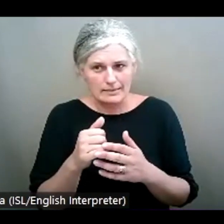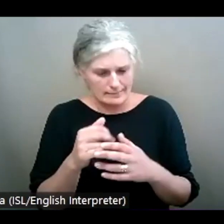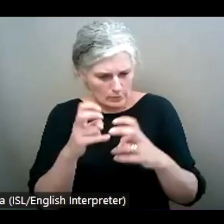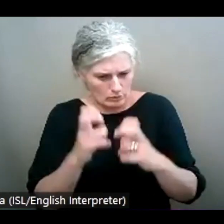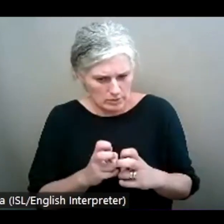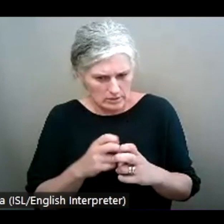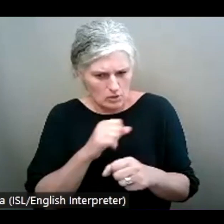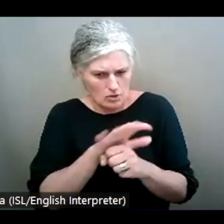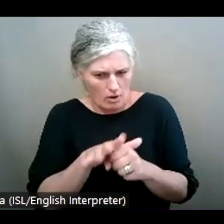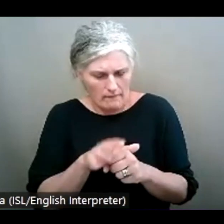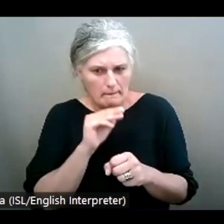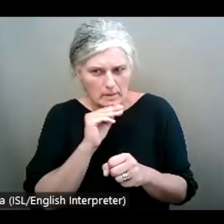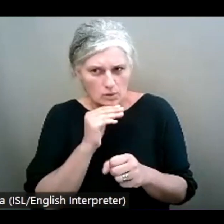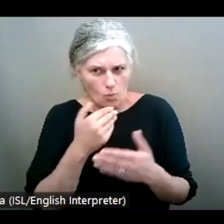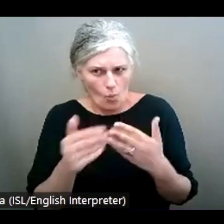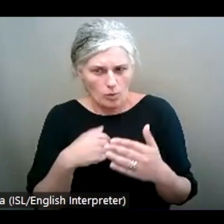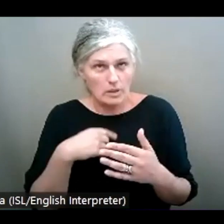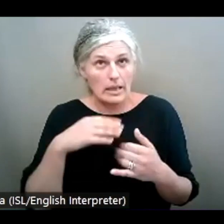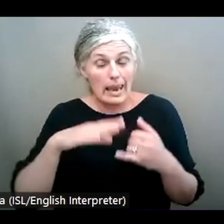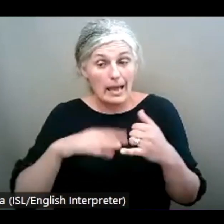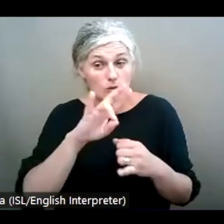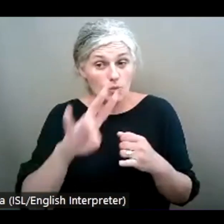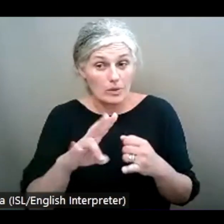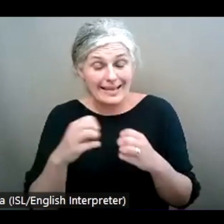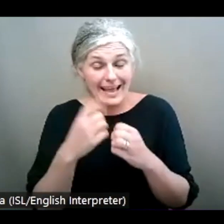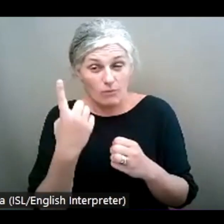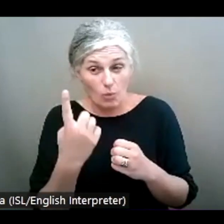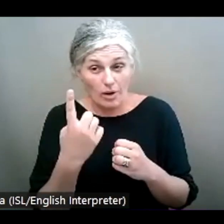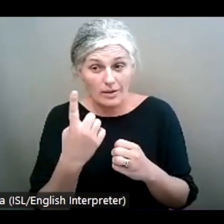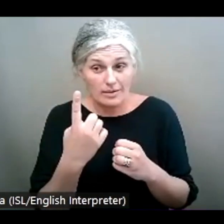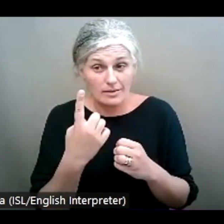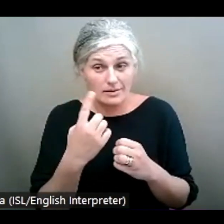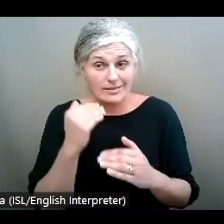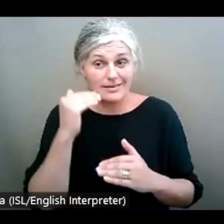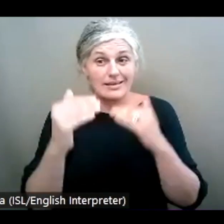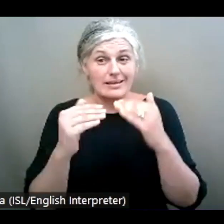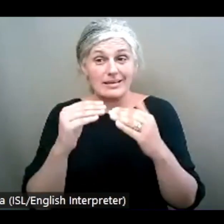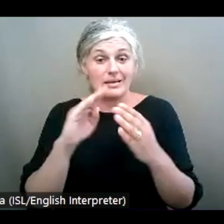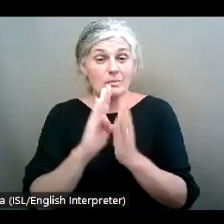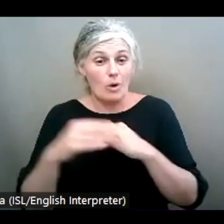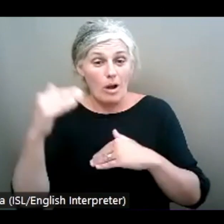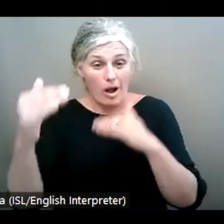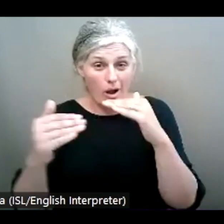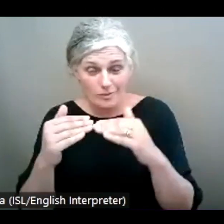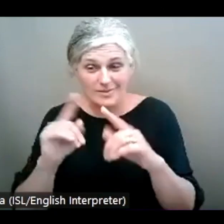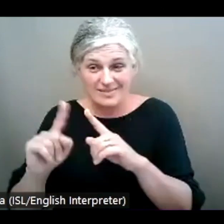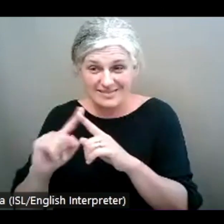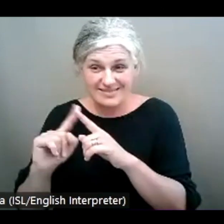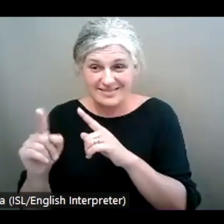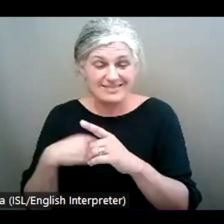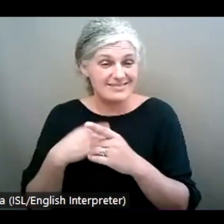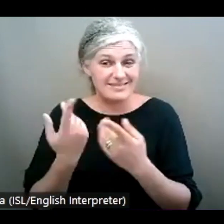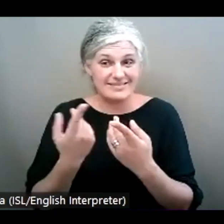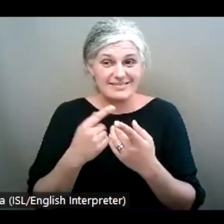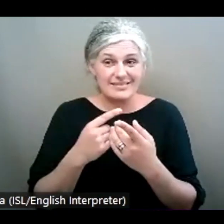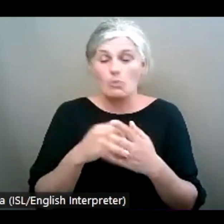because, and we'll come to this, the last question, everyone else skedaddled during COVID. Service providers, charities, everyone skedaddled. We didn't